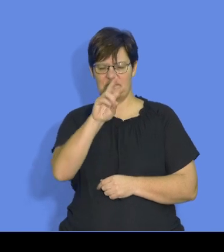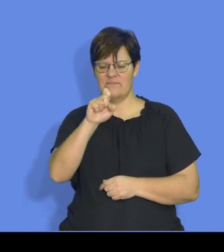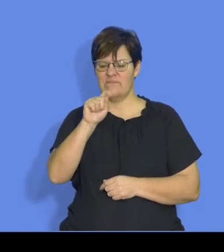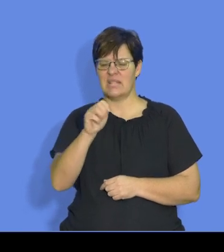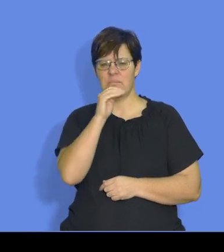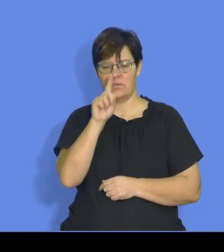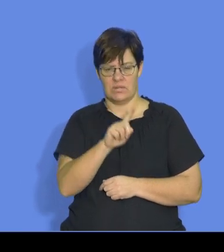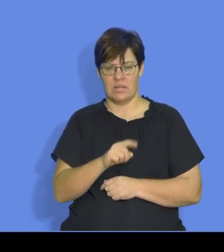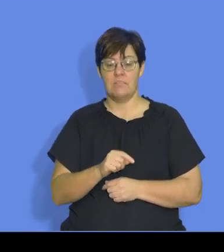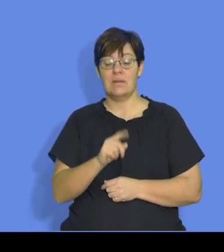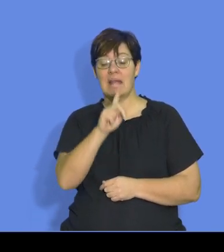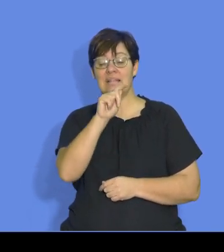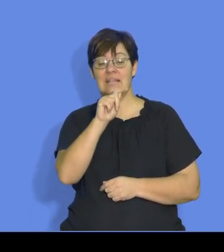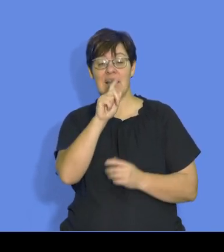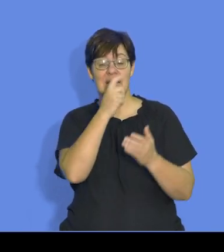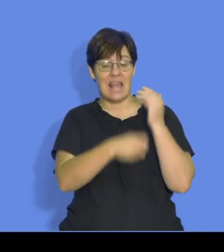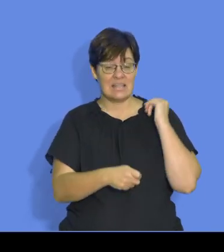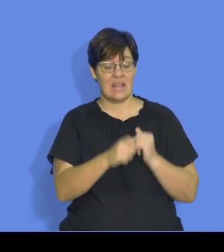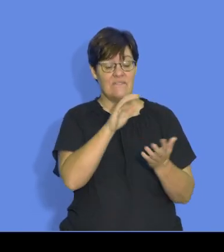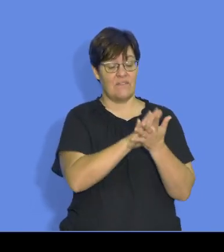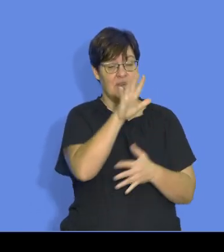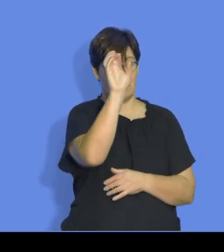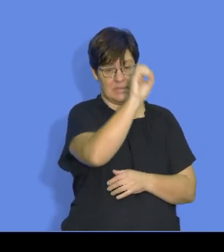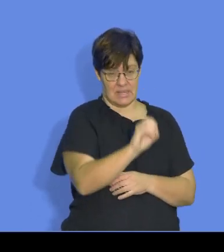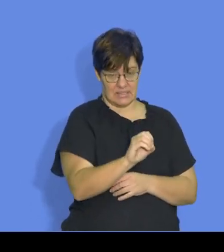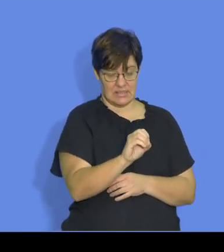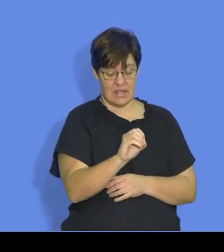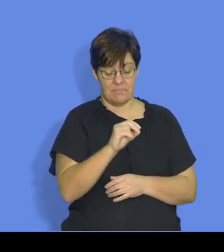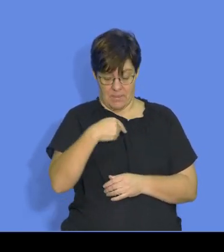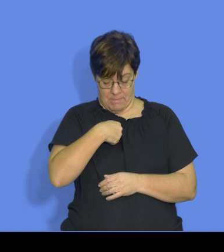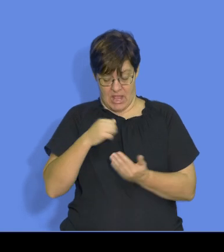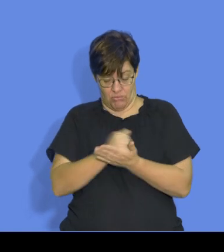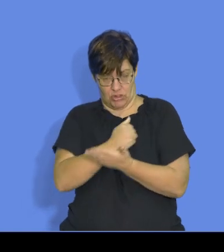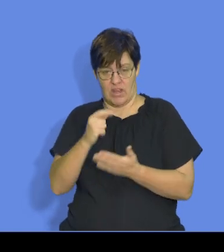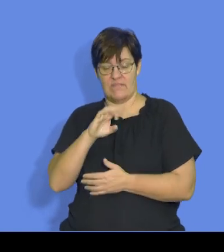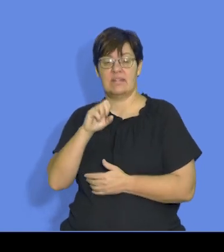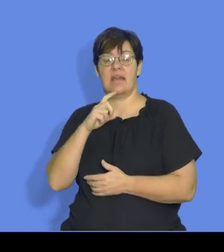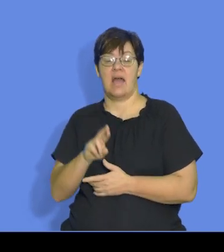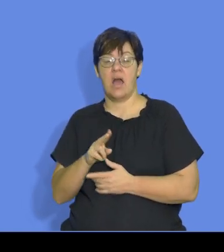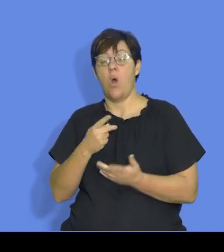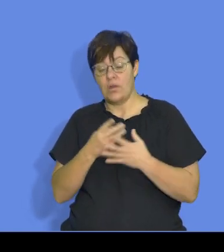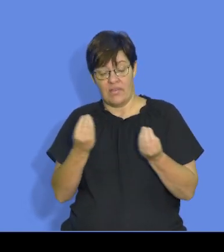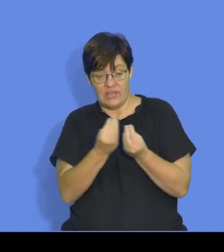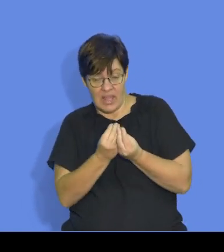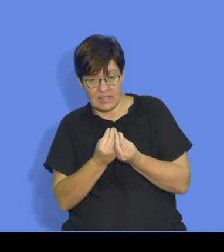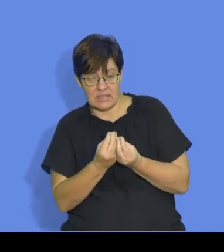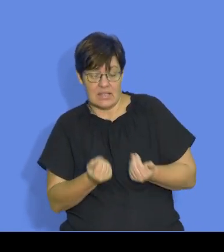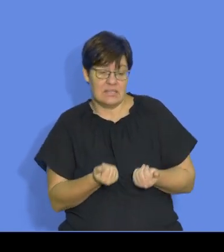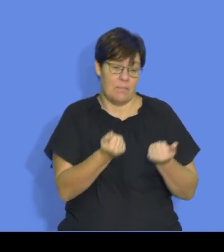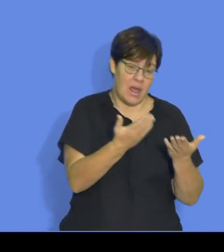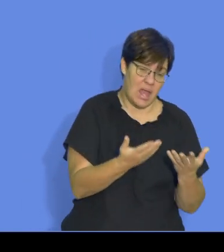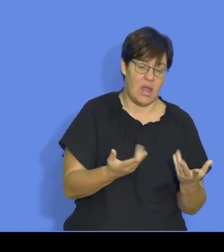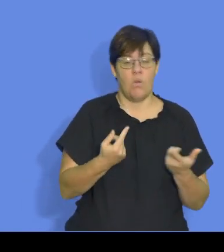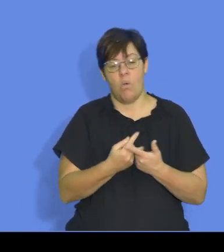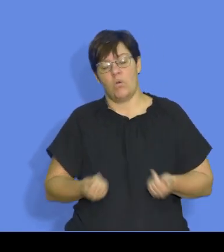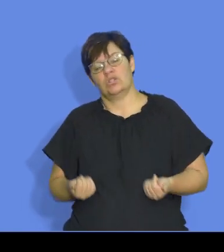of 15% is charged by a vendor on the supply of goods and services. It is a tax that is charged by